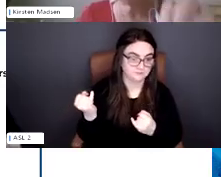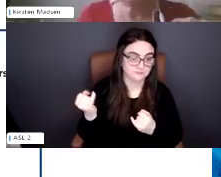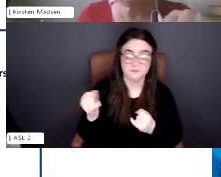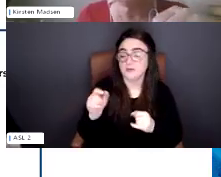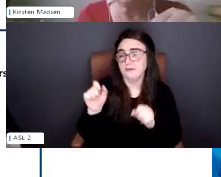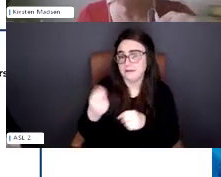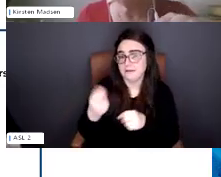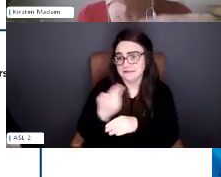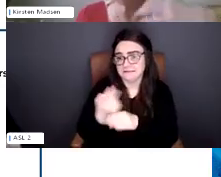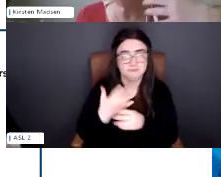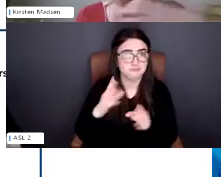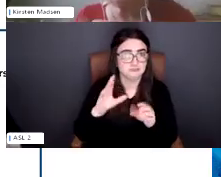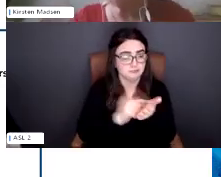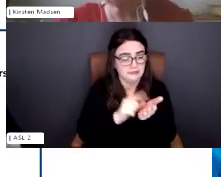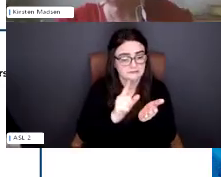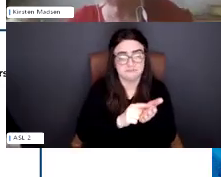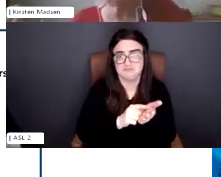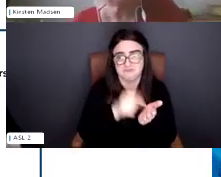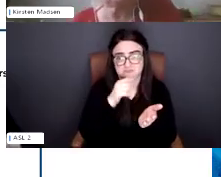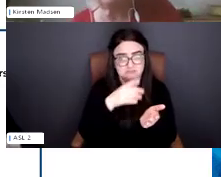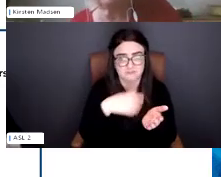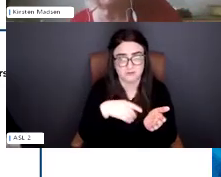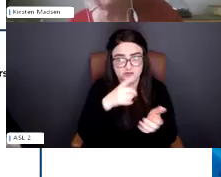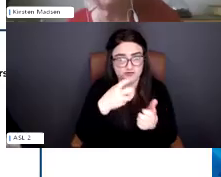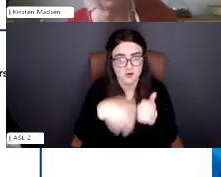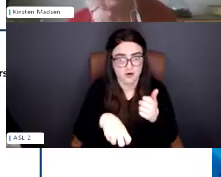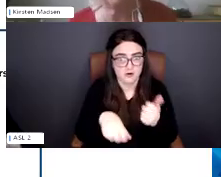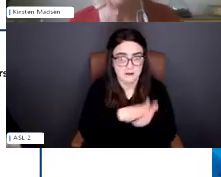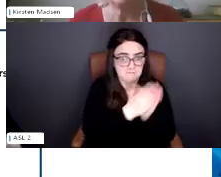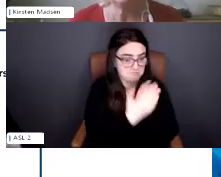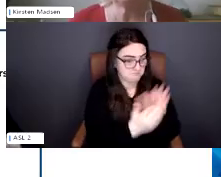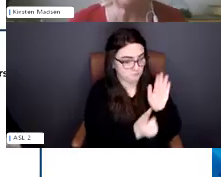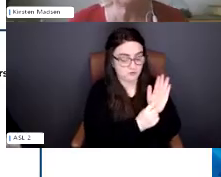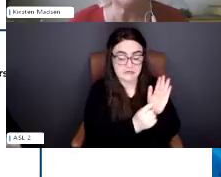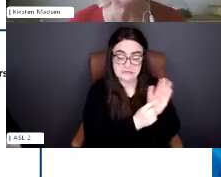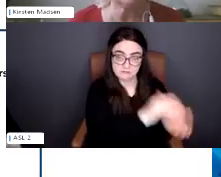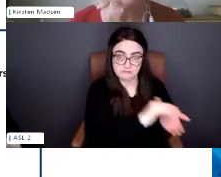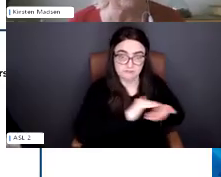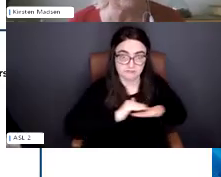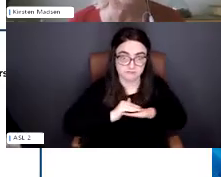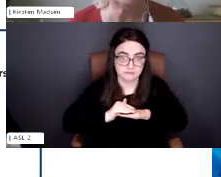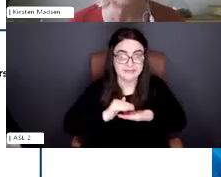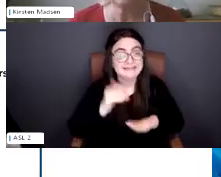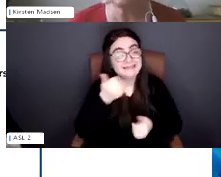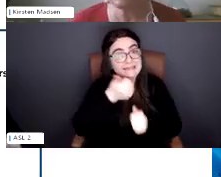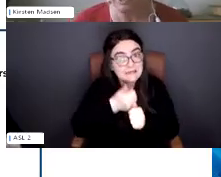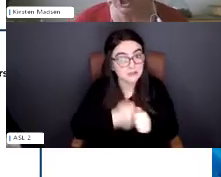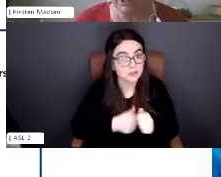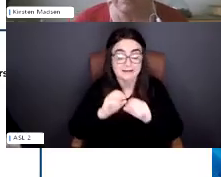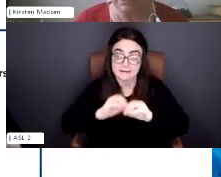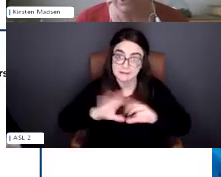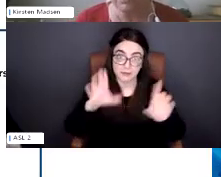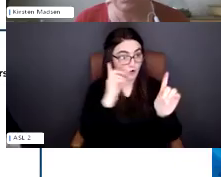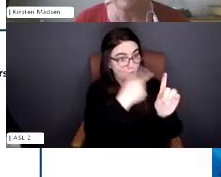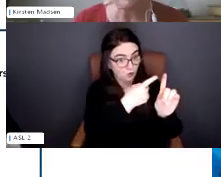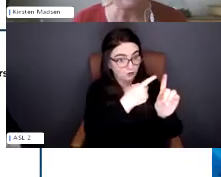easily print it off. It turns into a beautiful printable version. Each module has clear aims and an instruction of